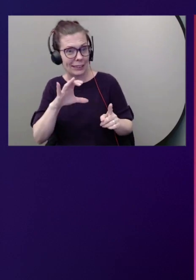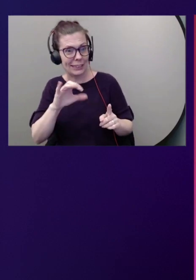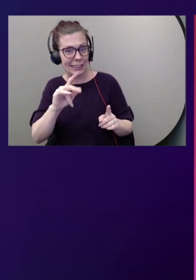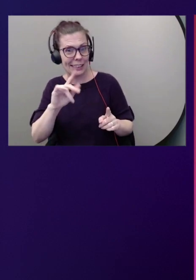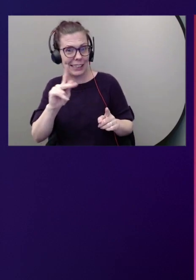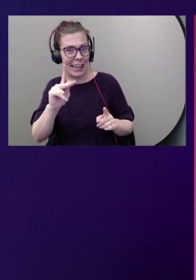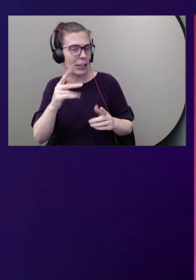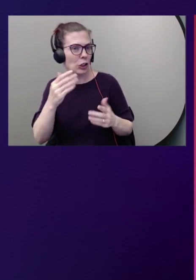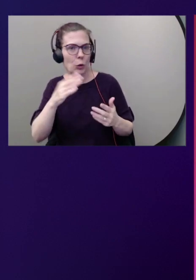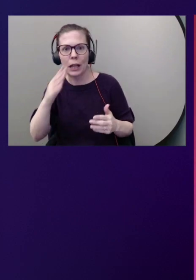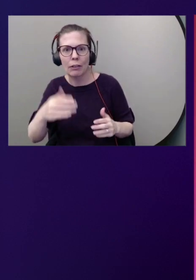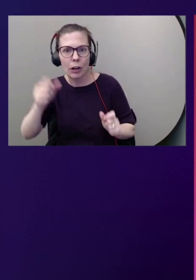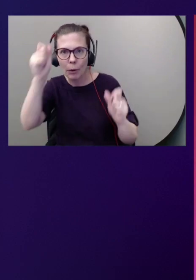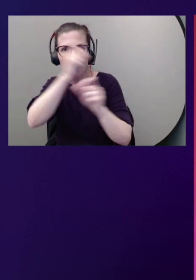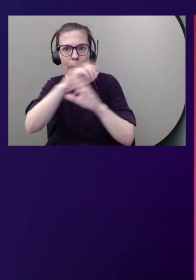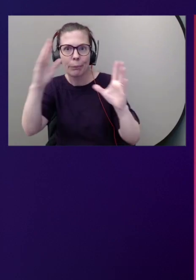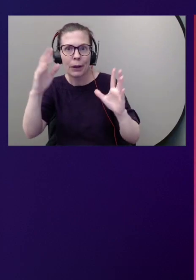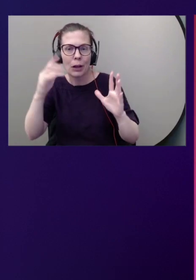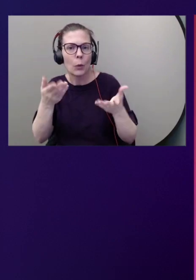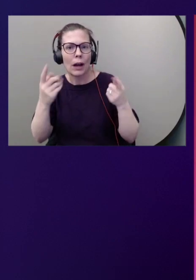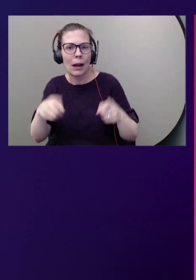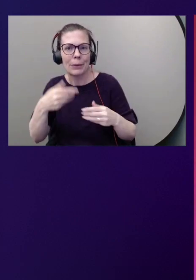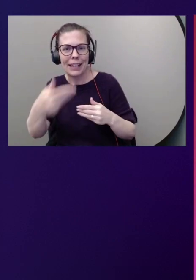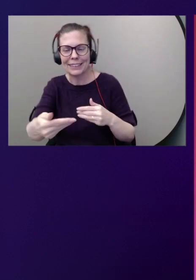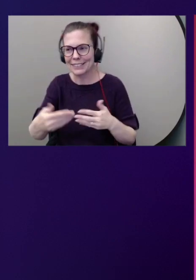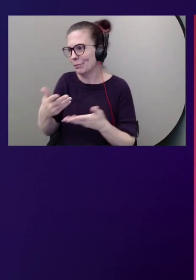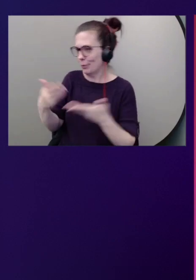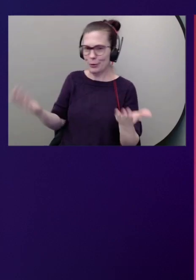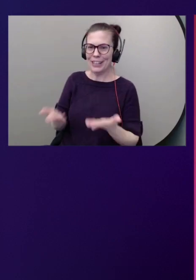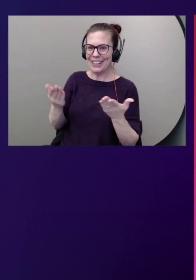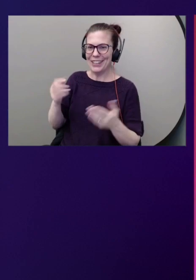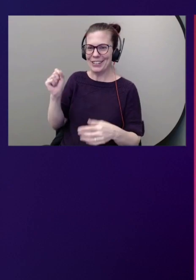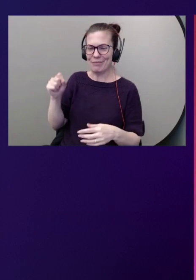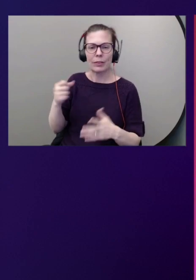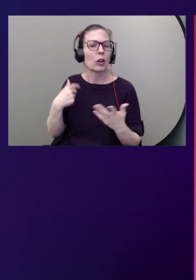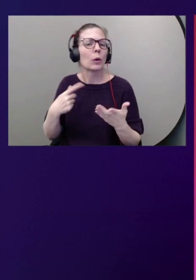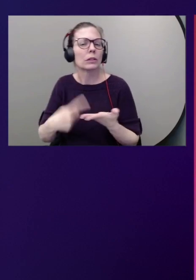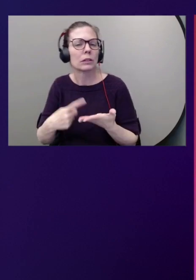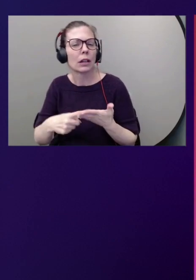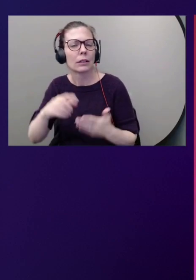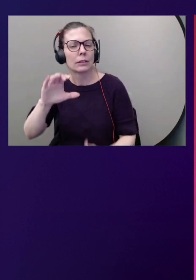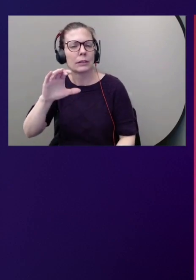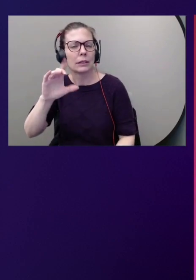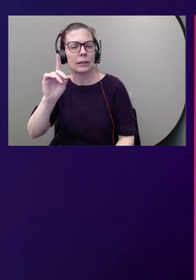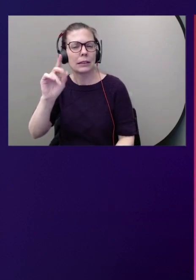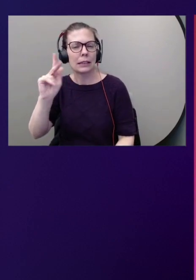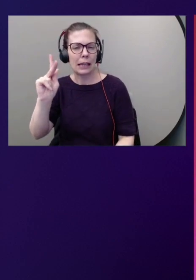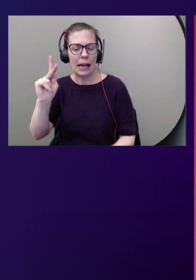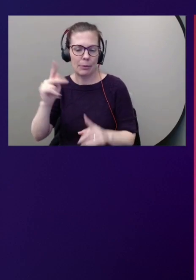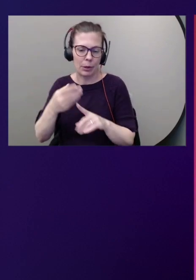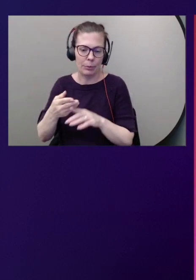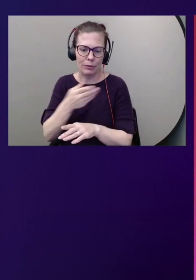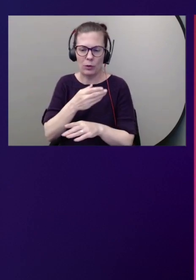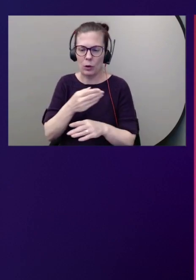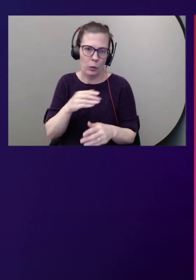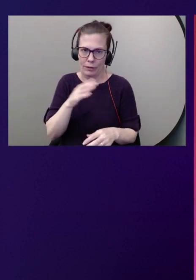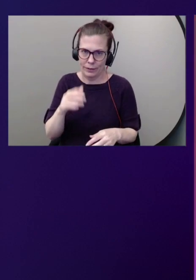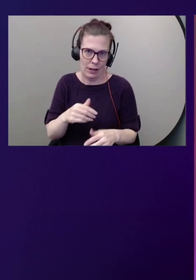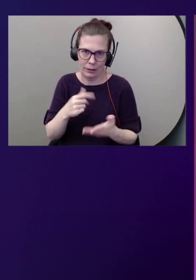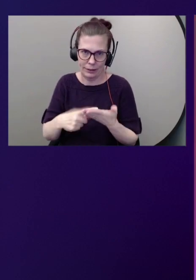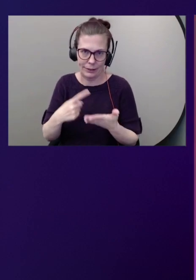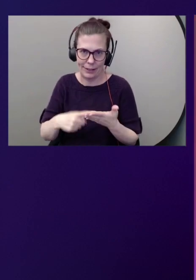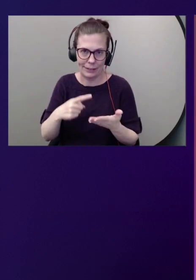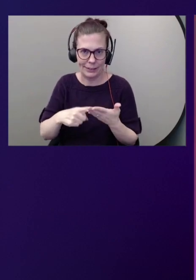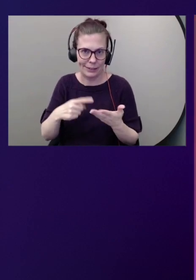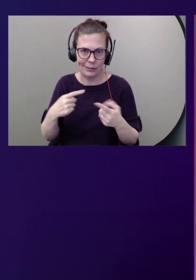next. right. And we're here. That's it. So we're going to talk CDK, but before we get into it, we have not talked CDK on the show yet today. Okay.